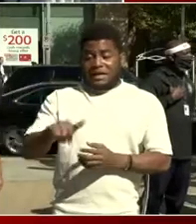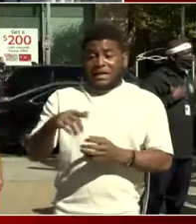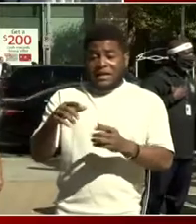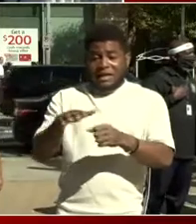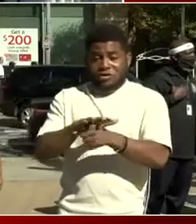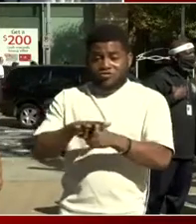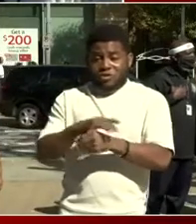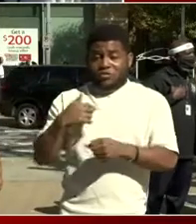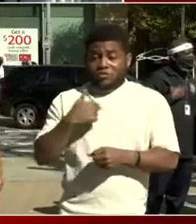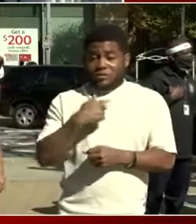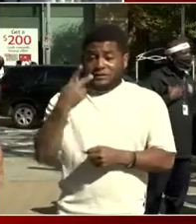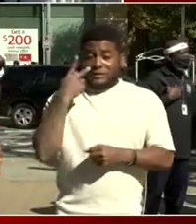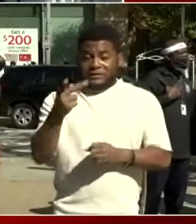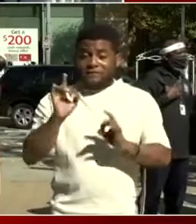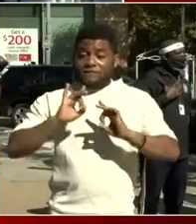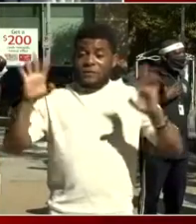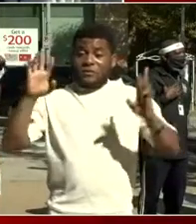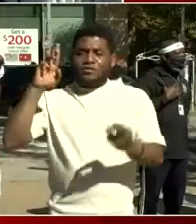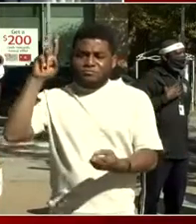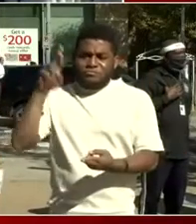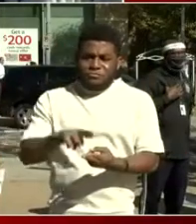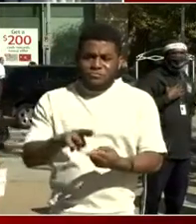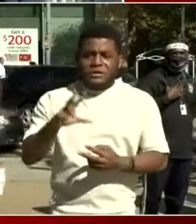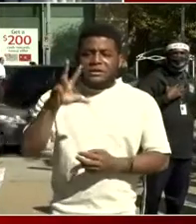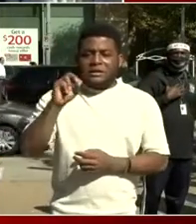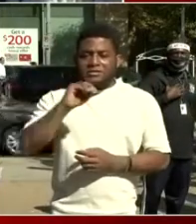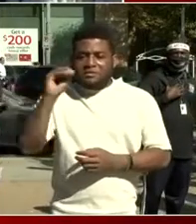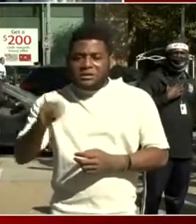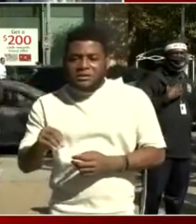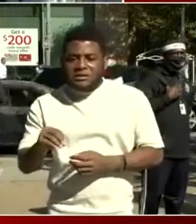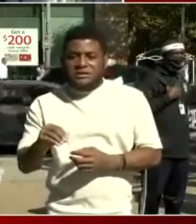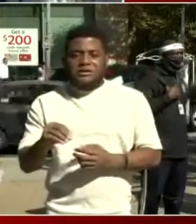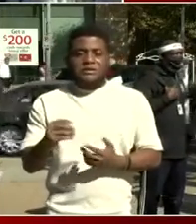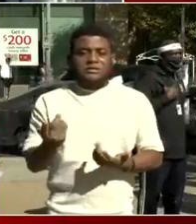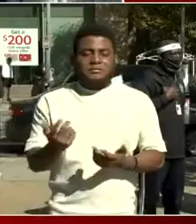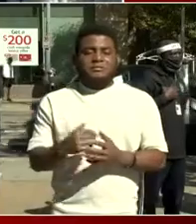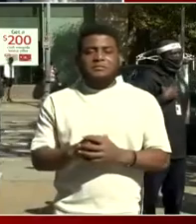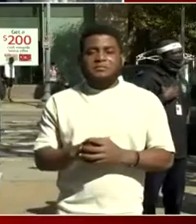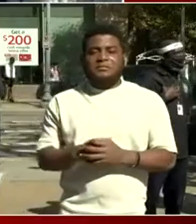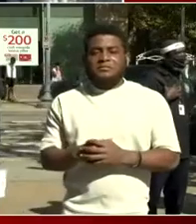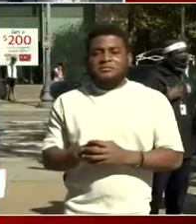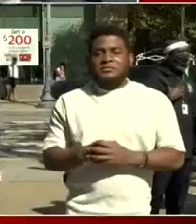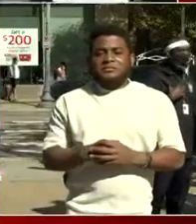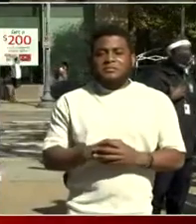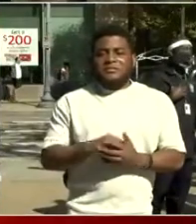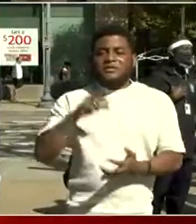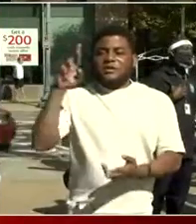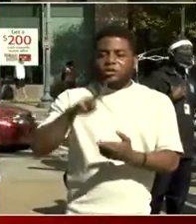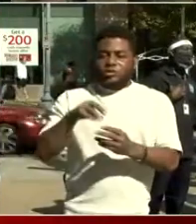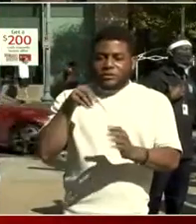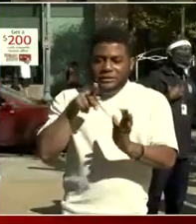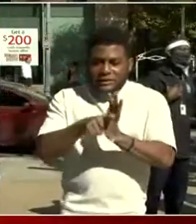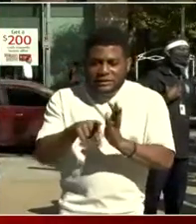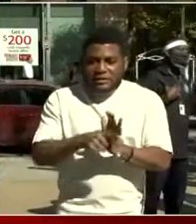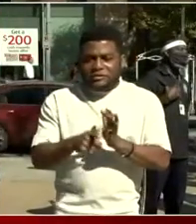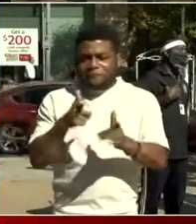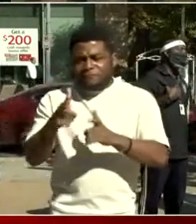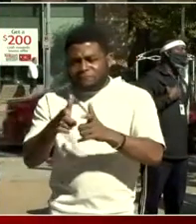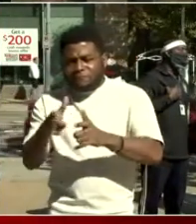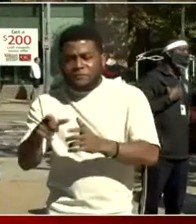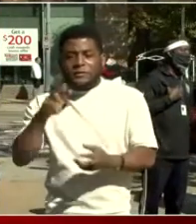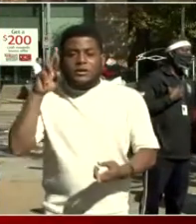crime decrease by 20%. That includes a reduction in homicides by 33% and robberies